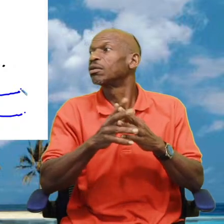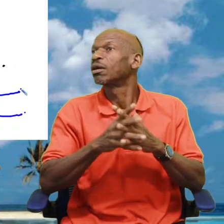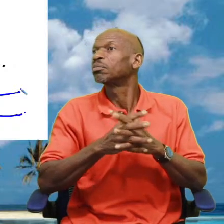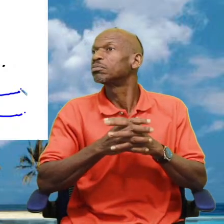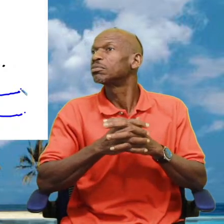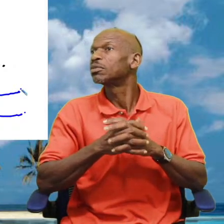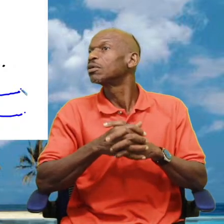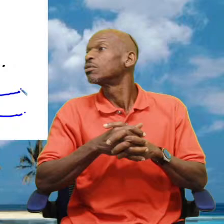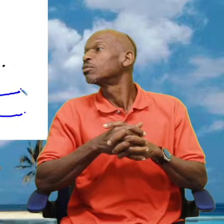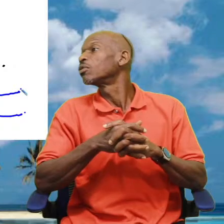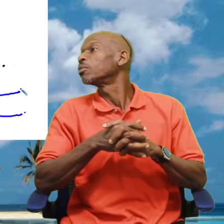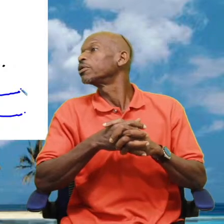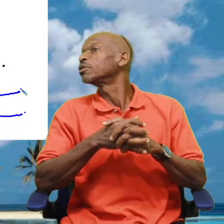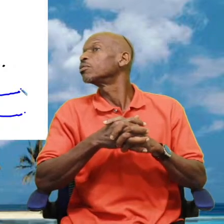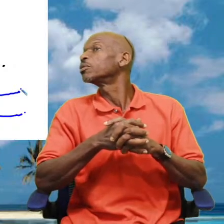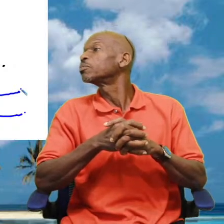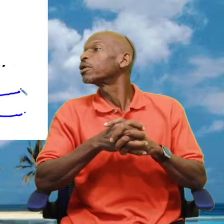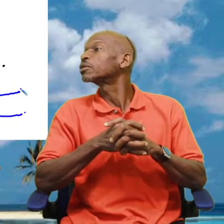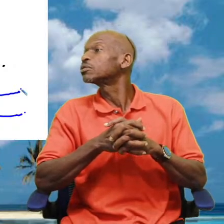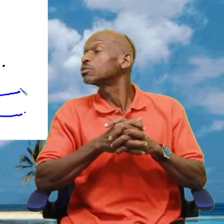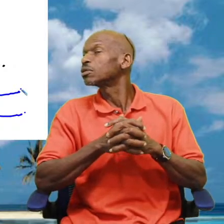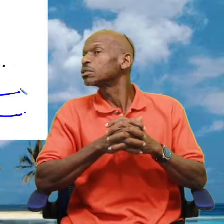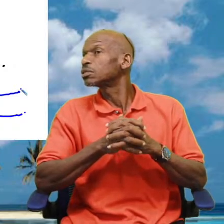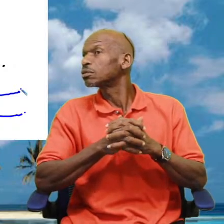I'm seeing Kenton saying yes.